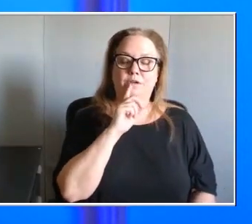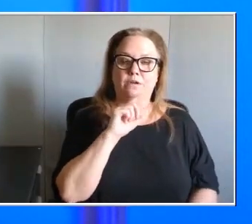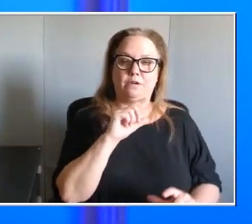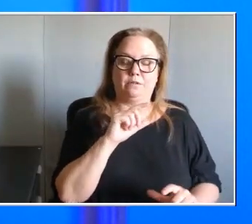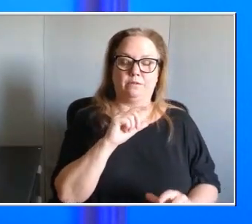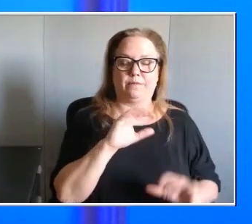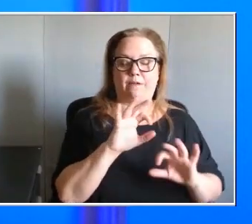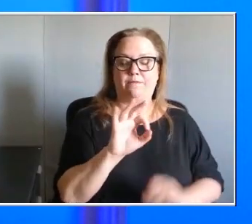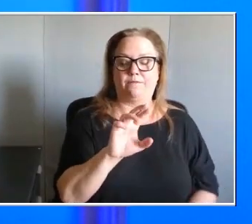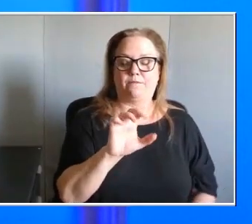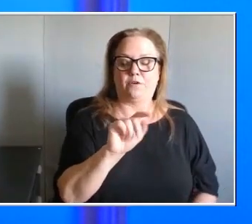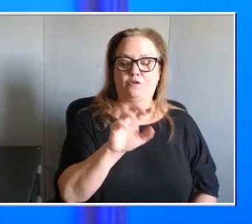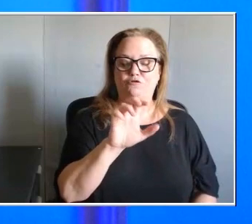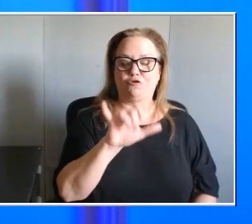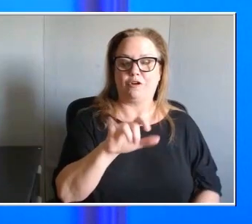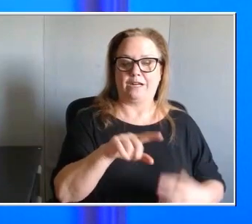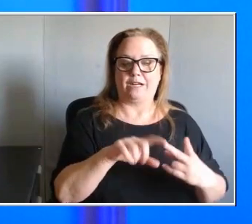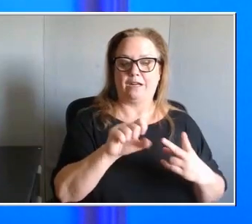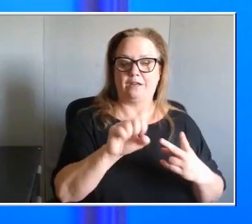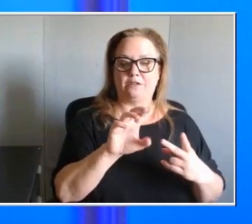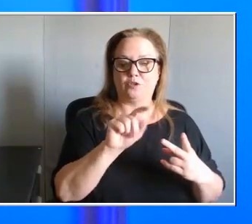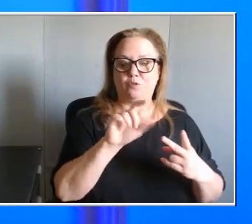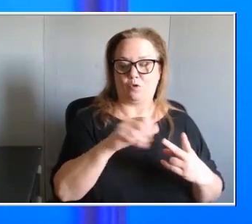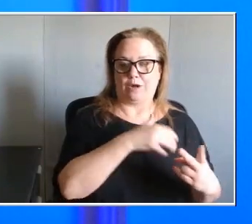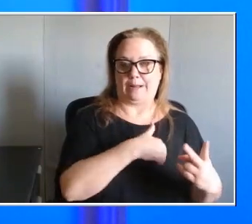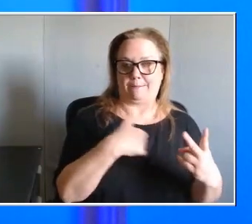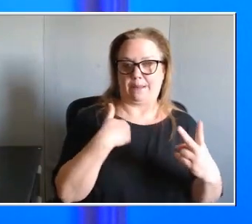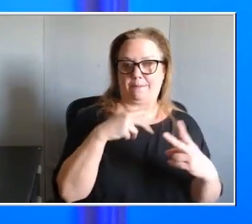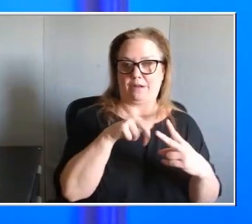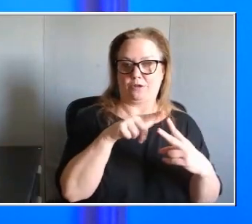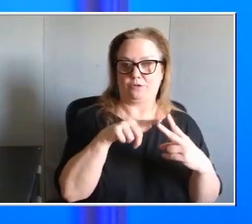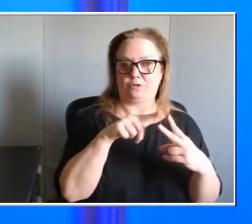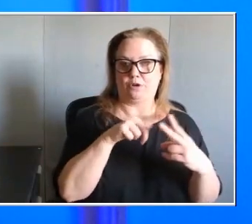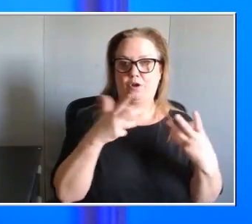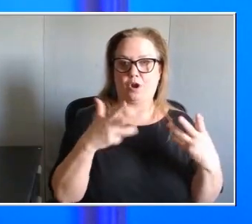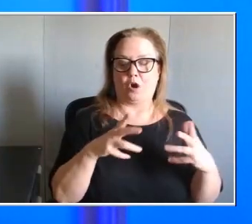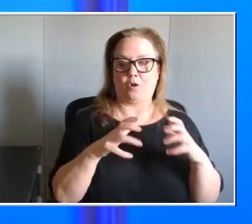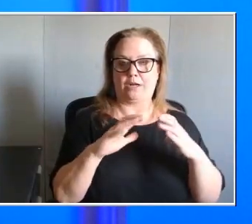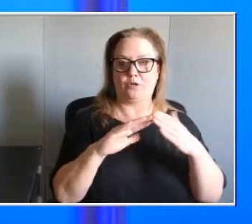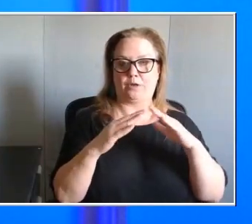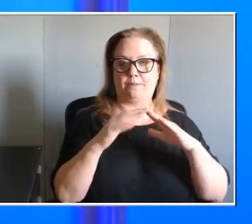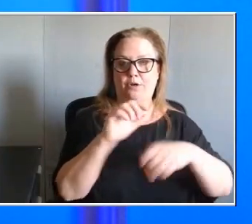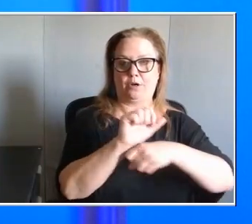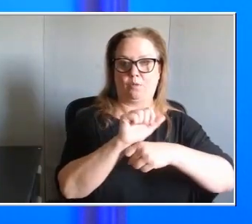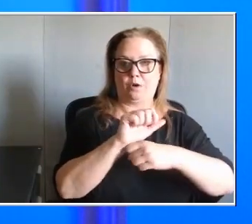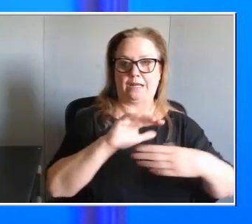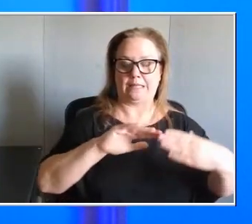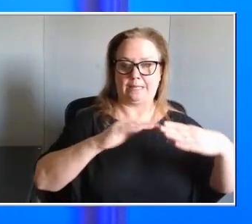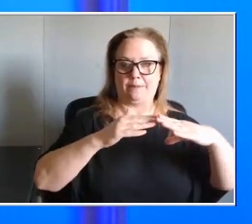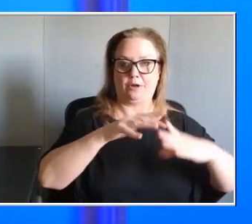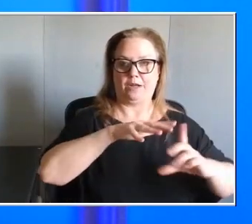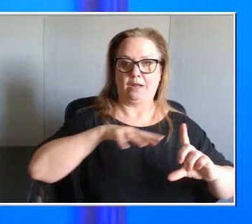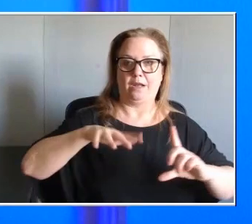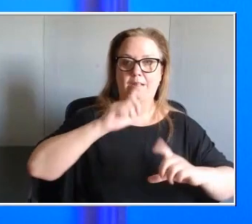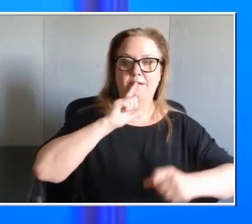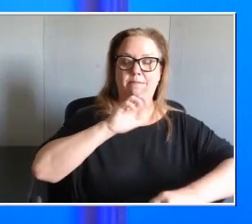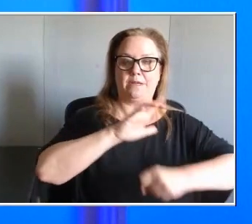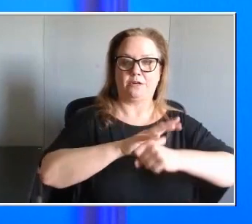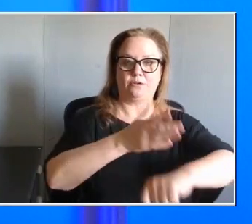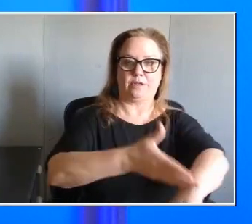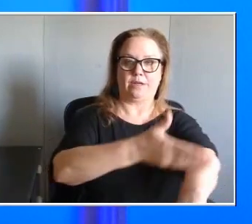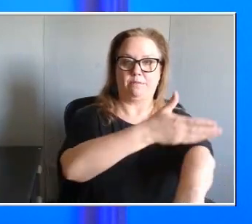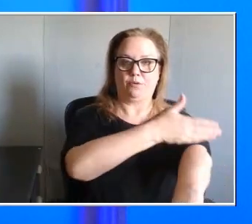sorority members, Black fraternity and sorority members that already do community work within the community and are committed to the improvement of